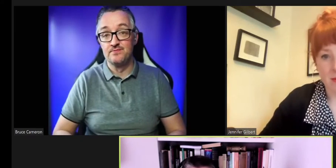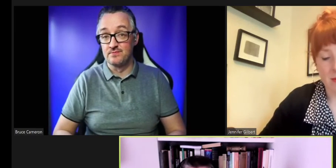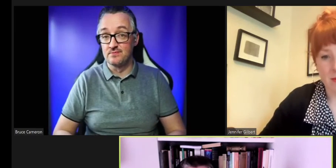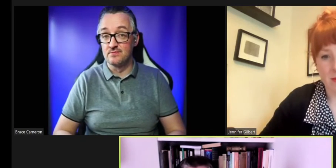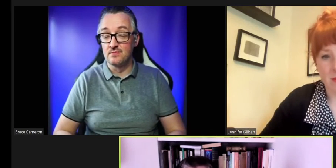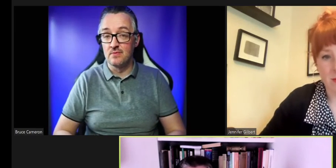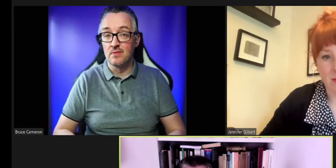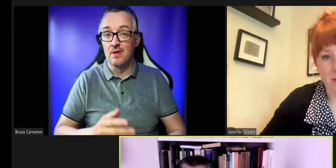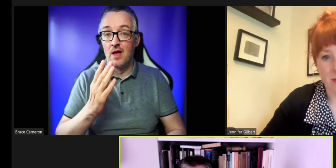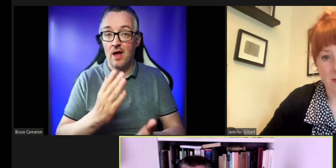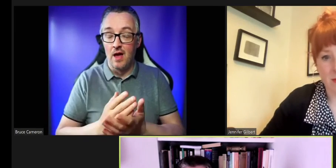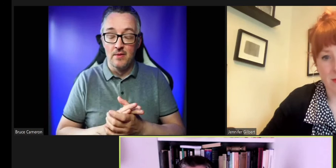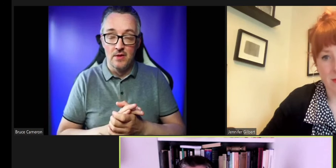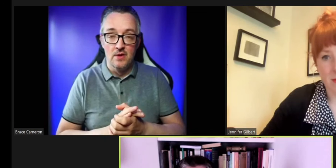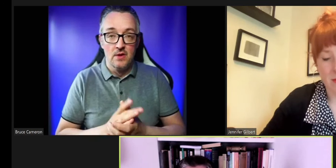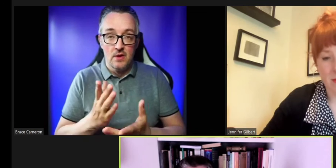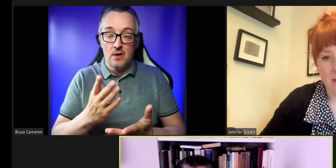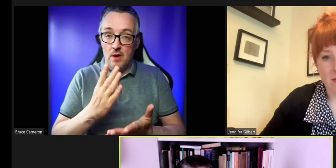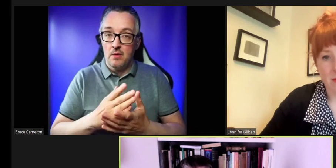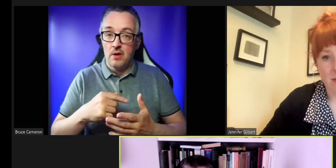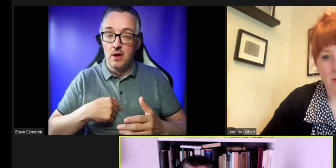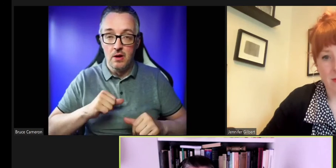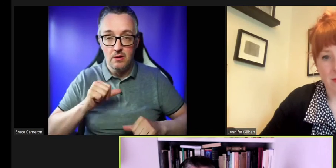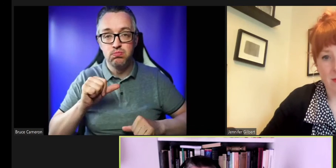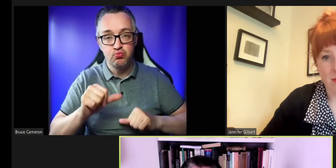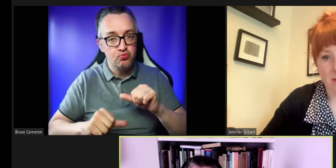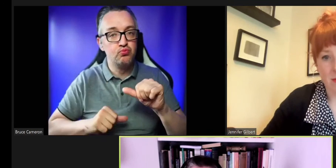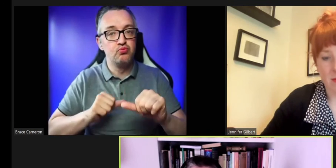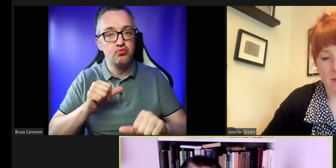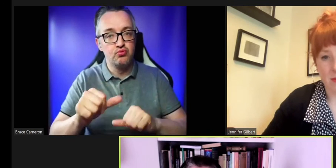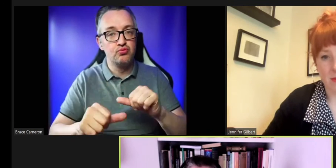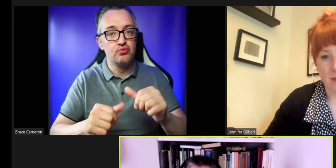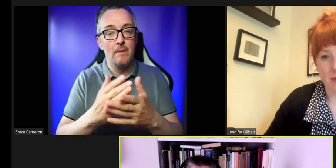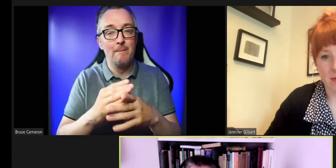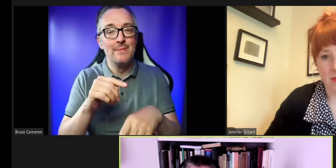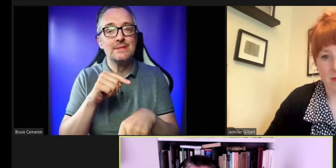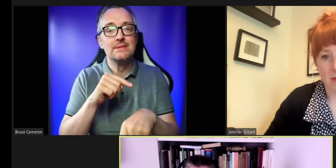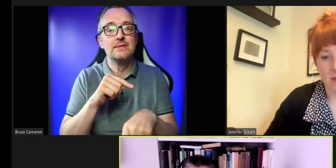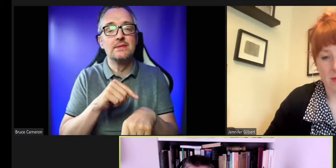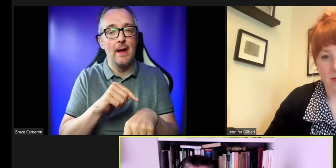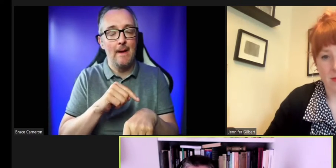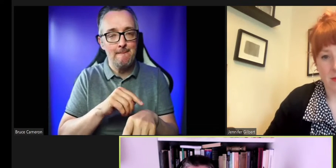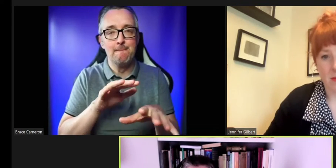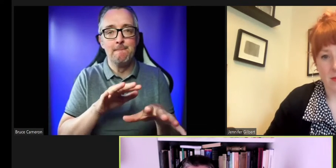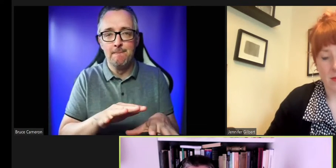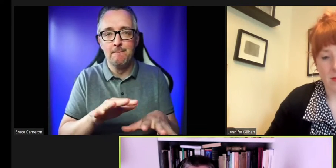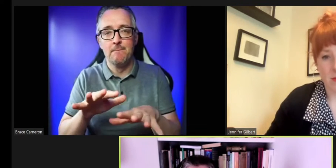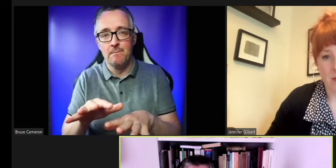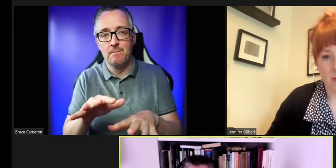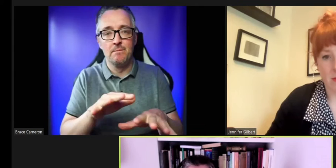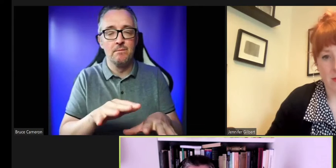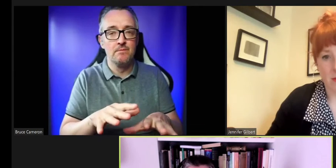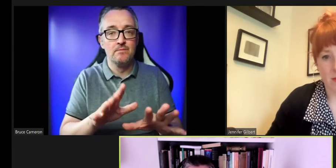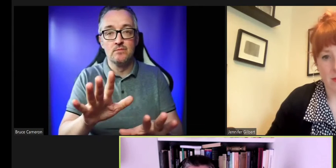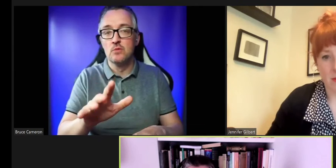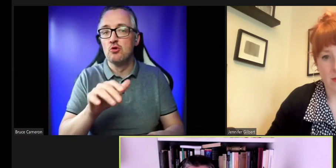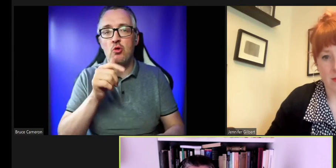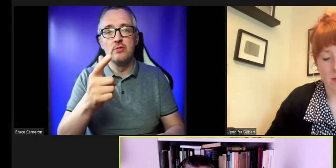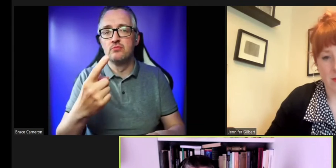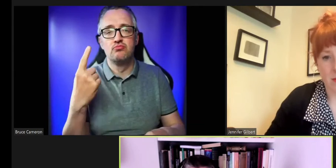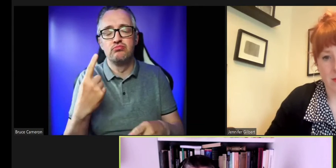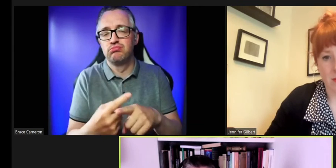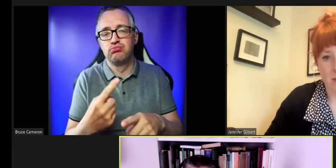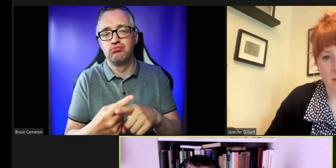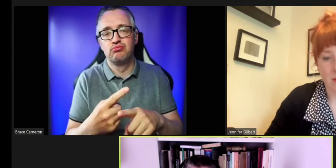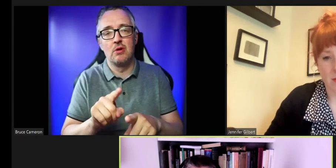is quite a process, and I think it takes time. So I wouldn't rush that or